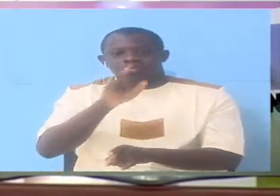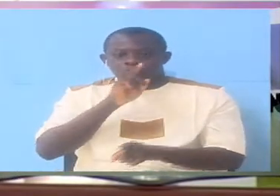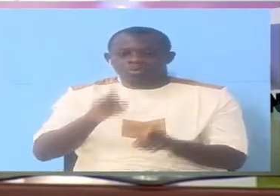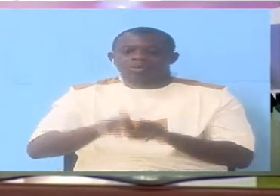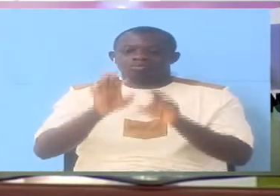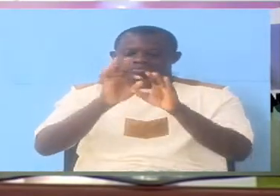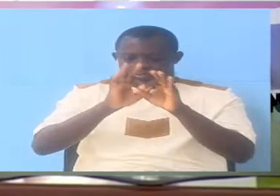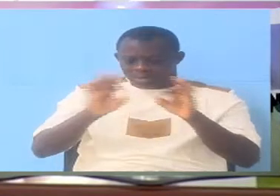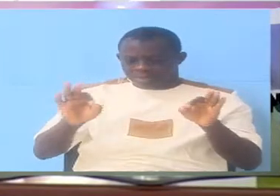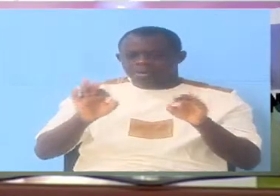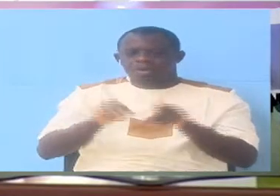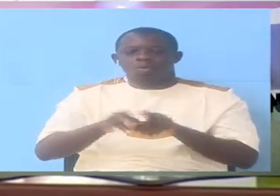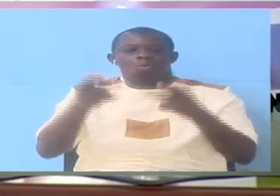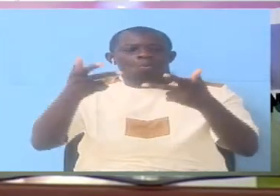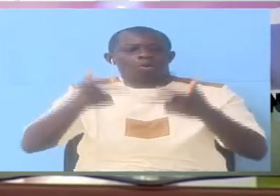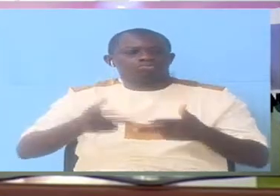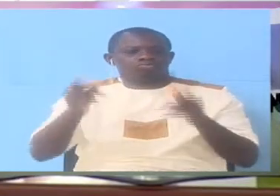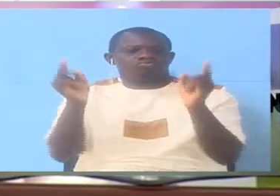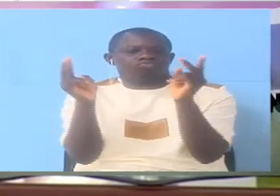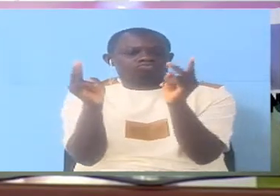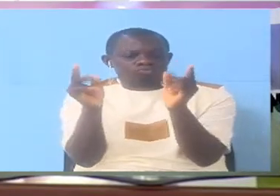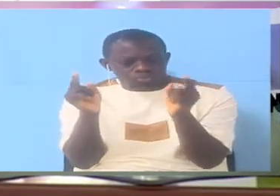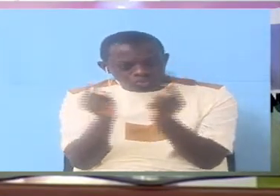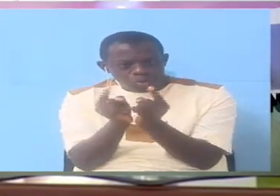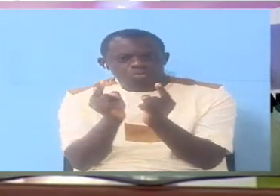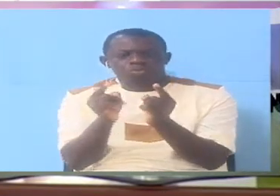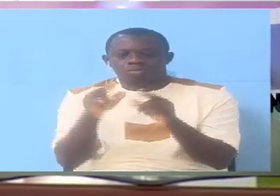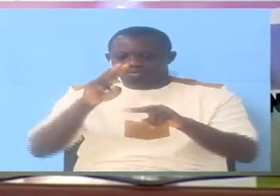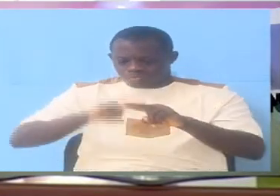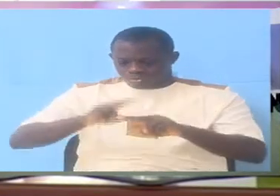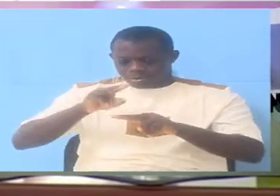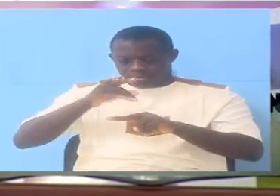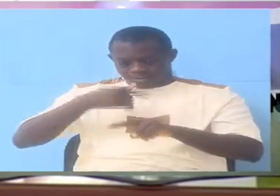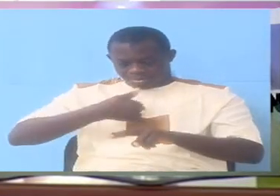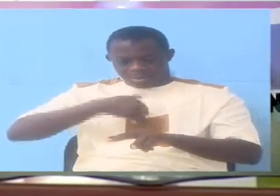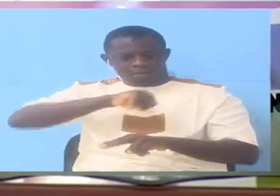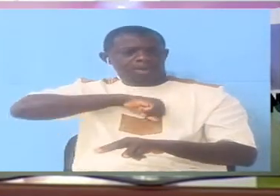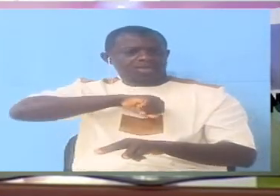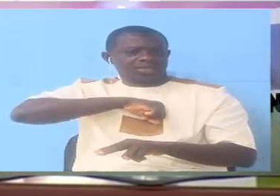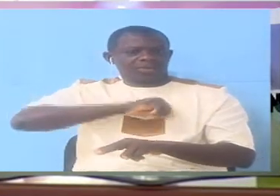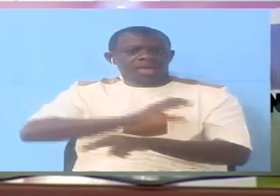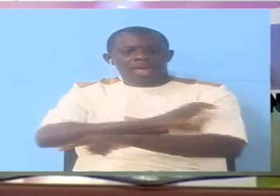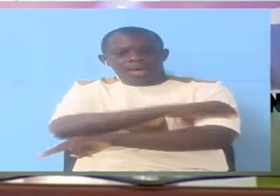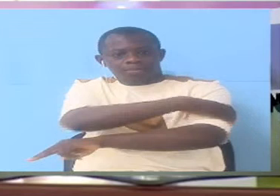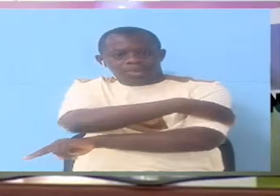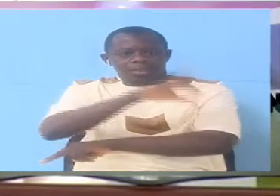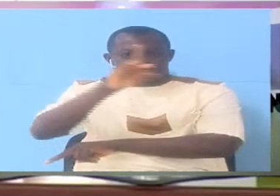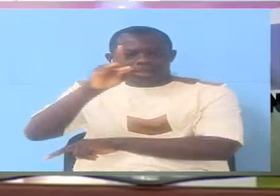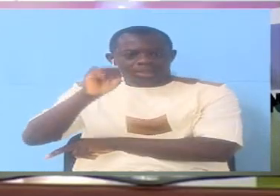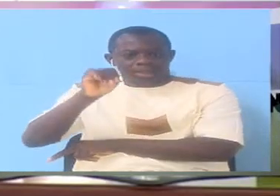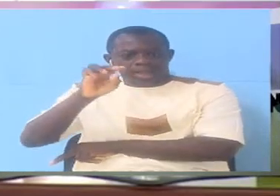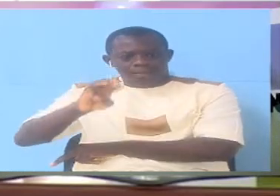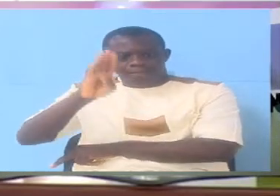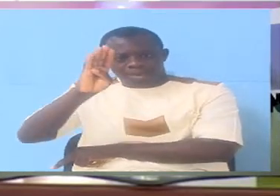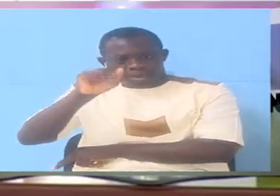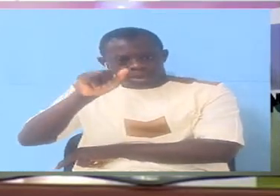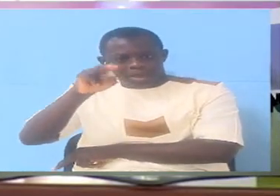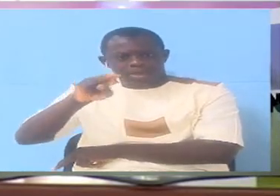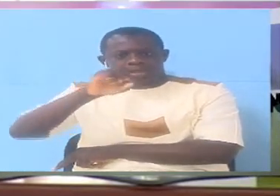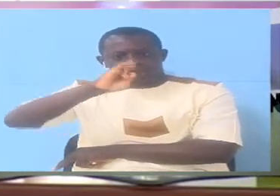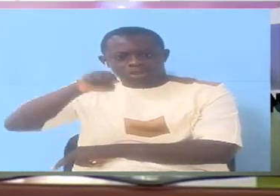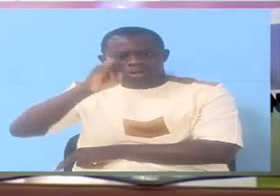where we were seated, myself, Captain Demba Njai and Lieutenant General Langtombong Tamba, and greeted us